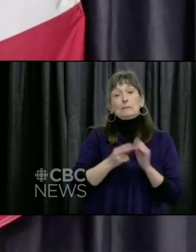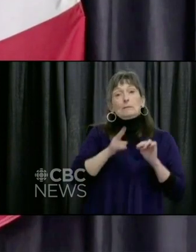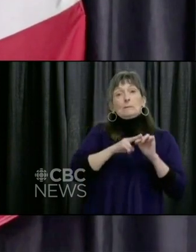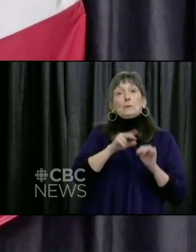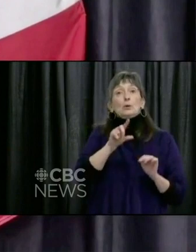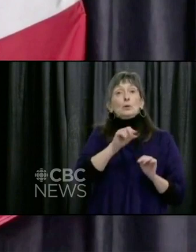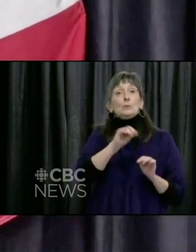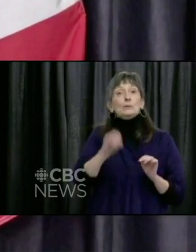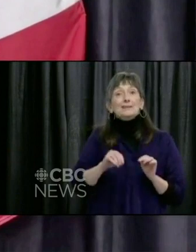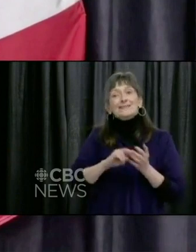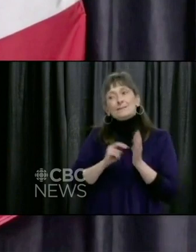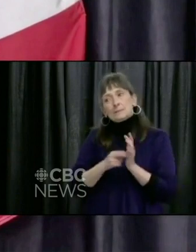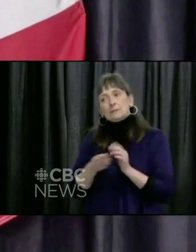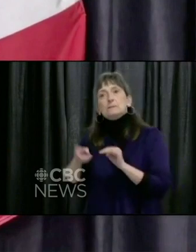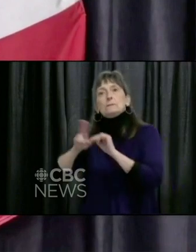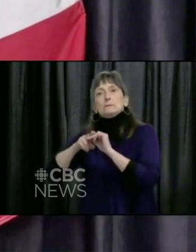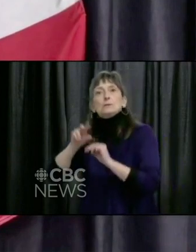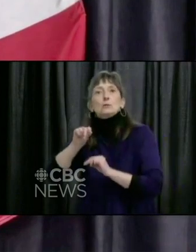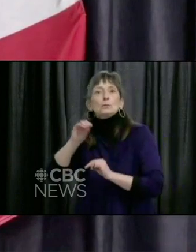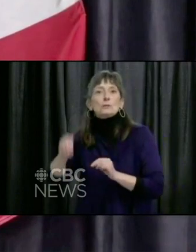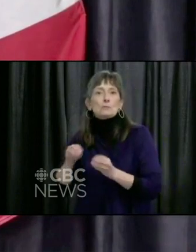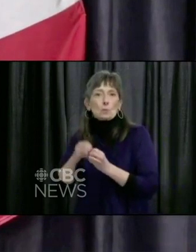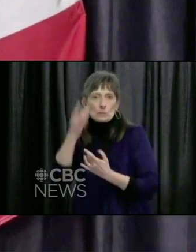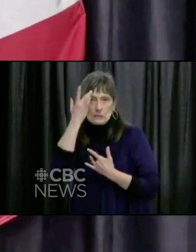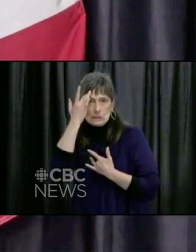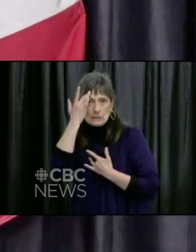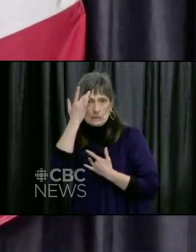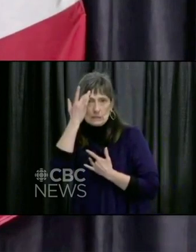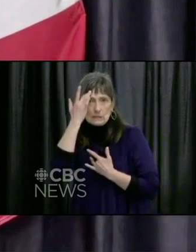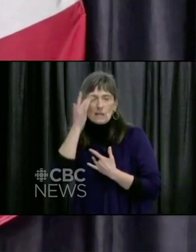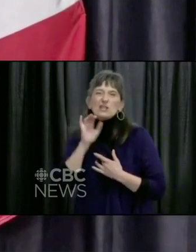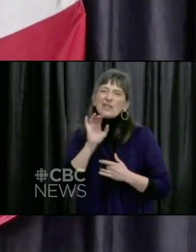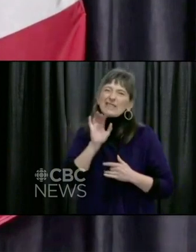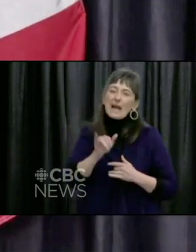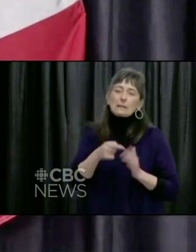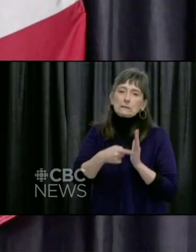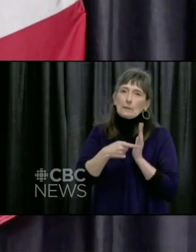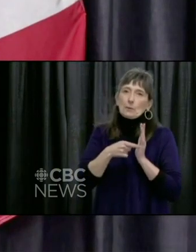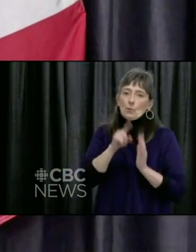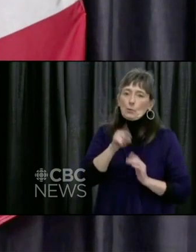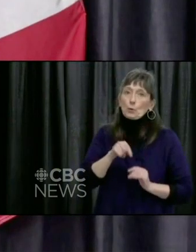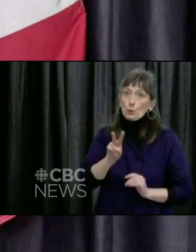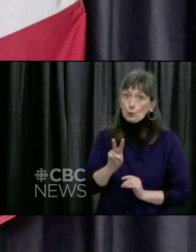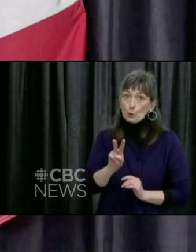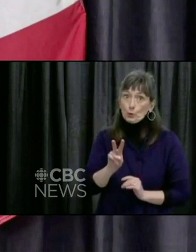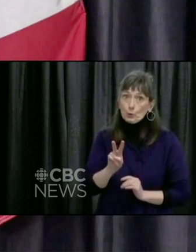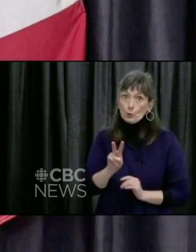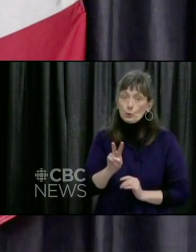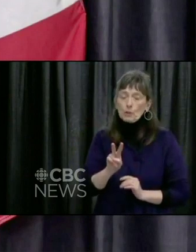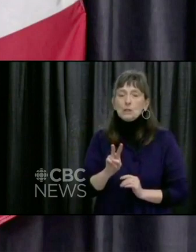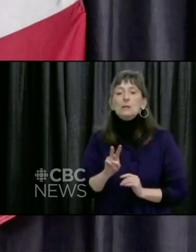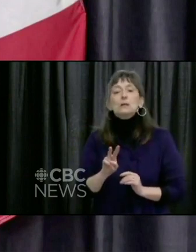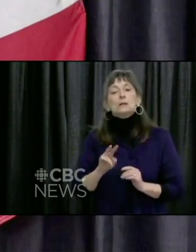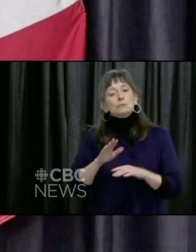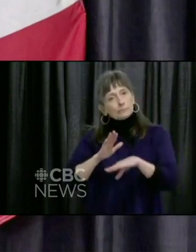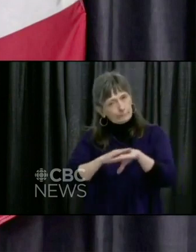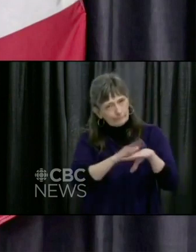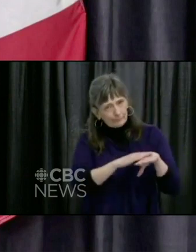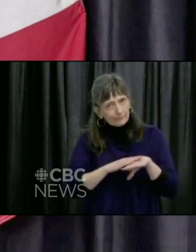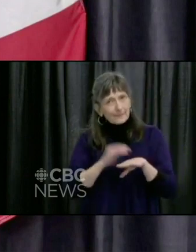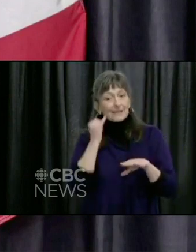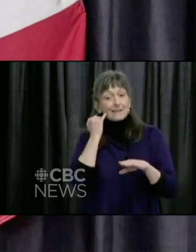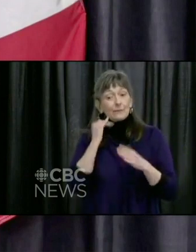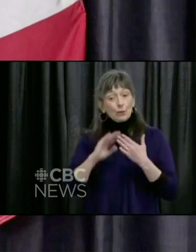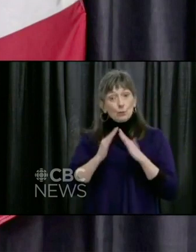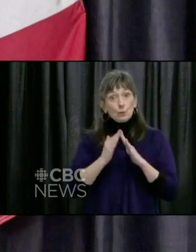going to get a lot of infections. And it was really being used as a reminder that what we should really try to do as a community is to keep